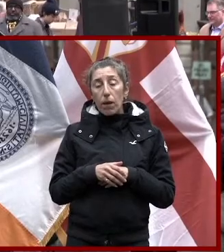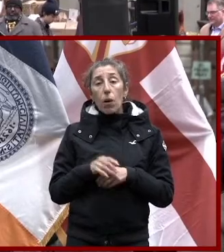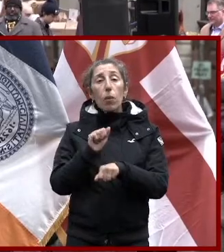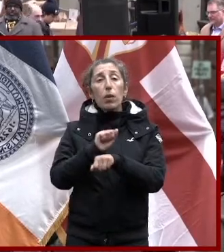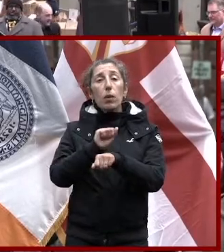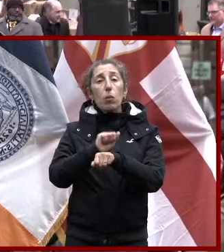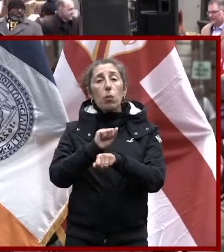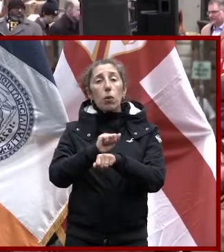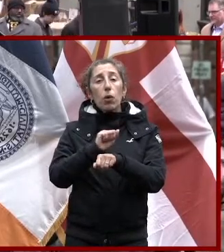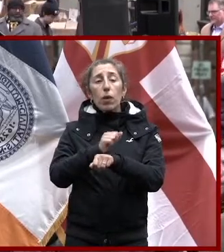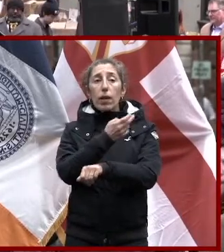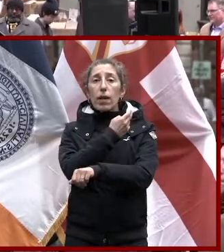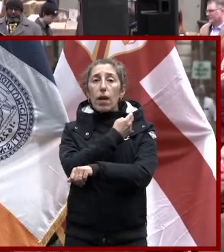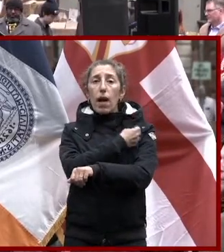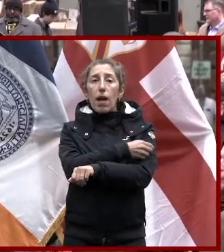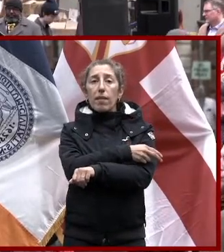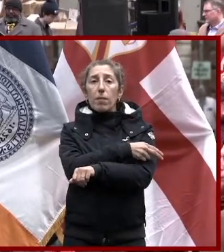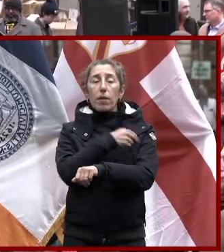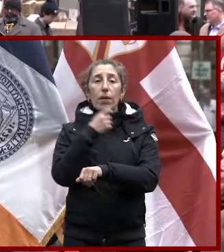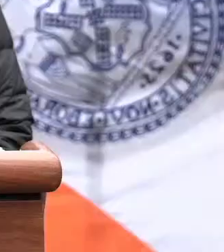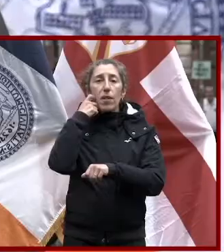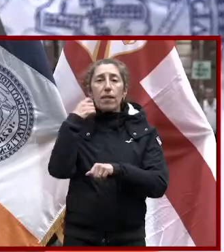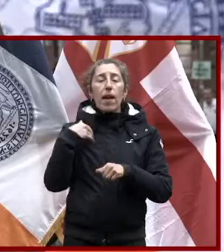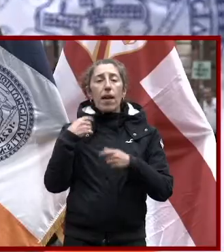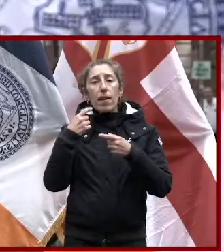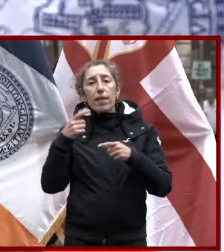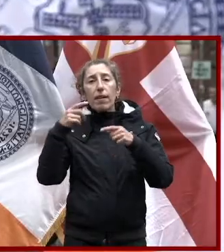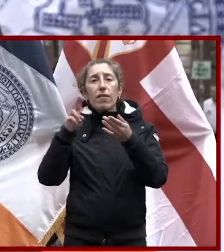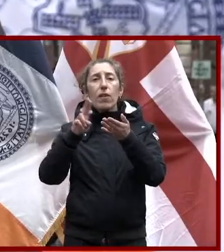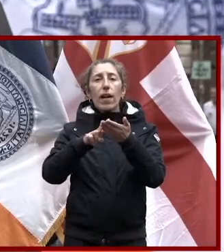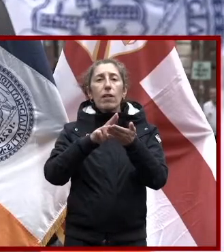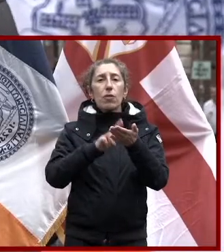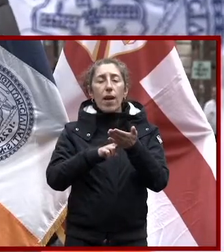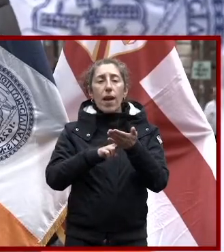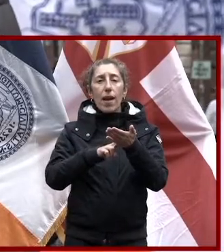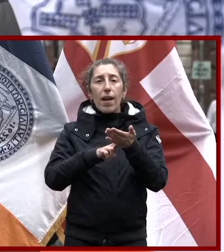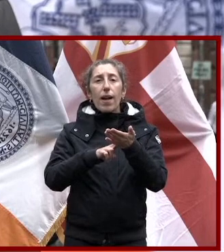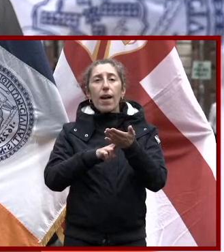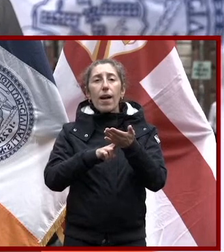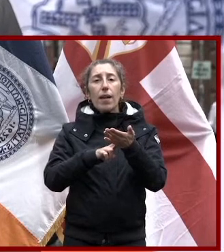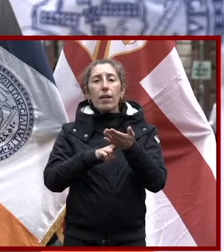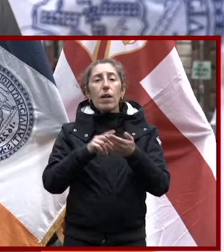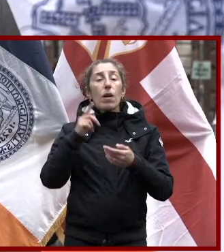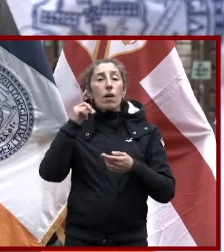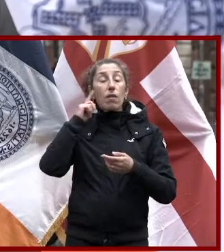just concluded a successful contract campaign aiming to part